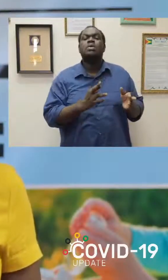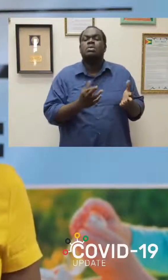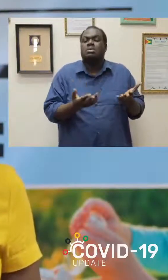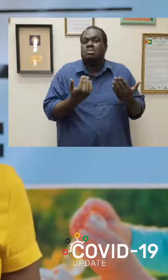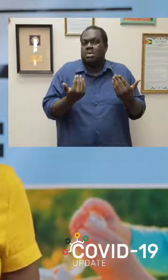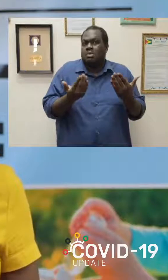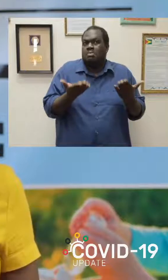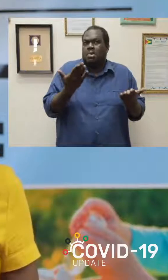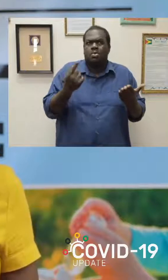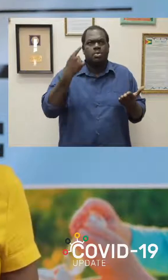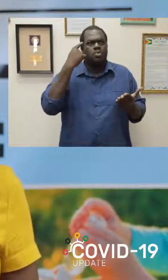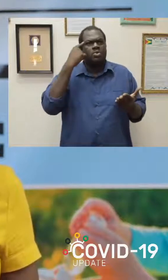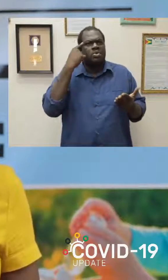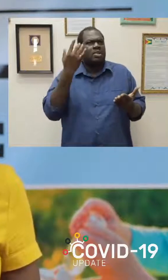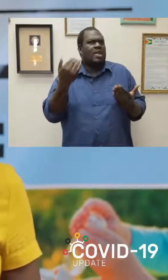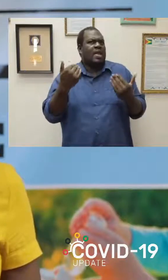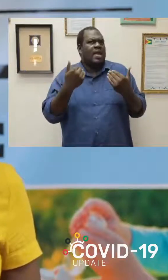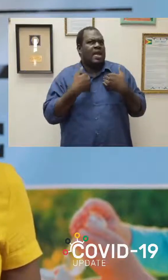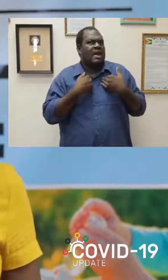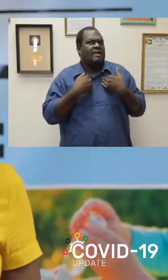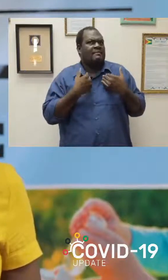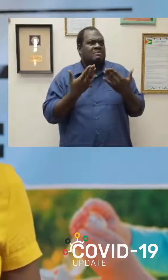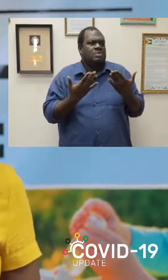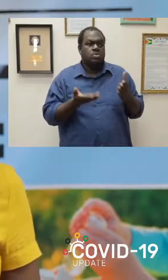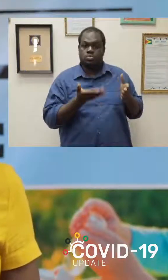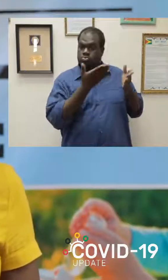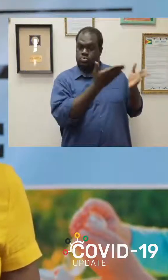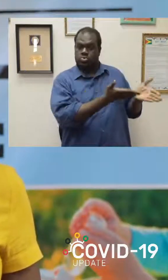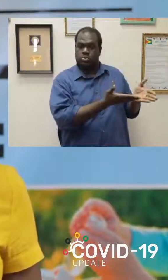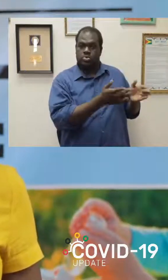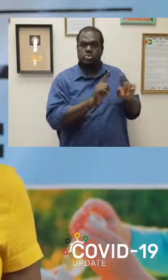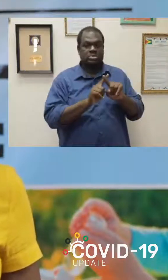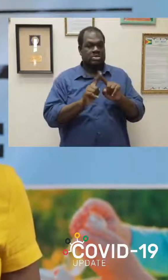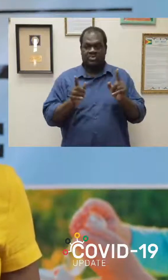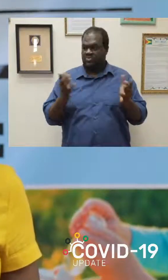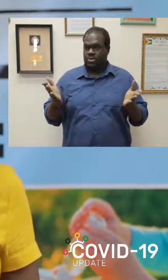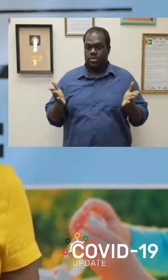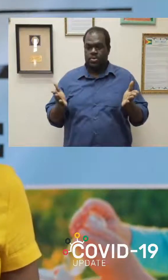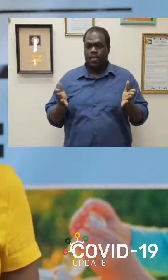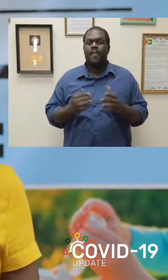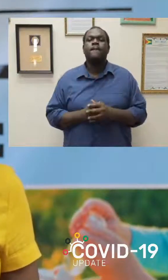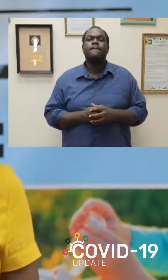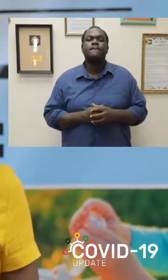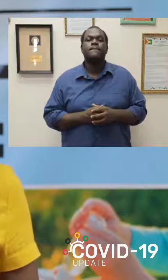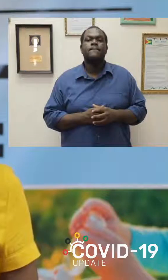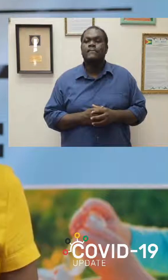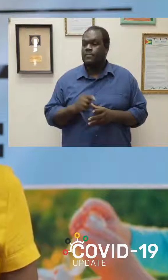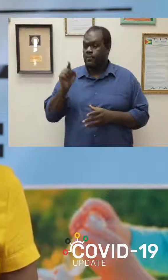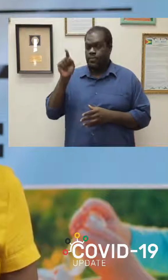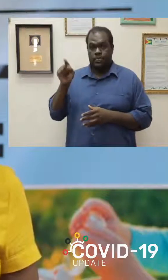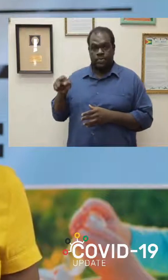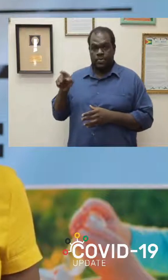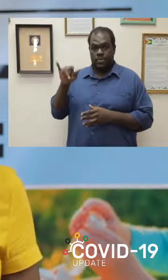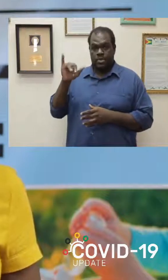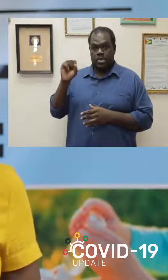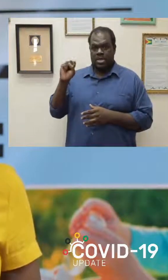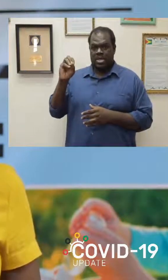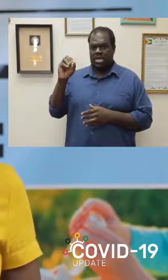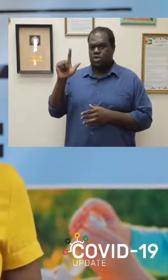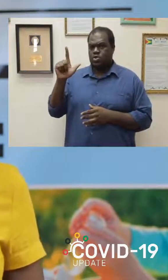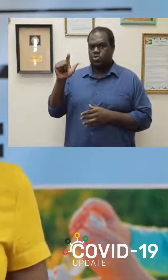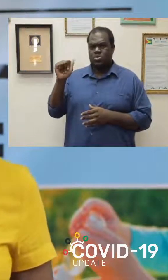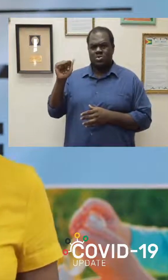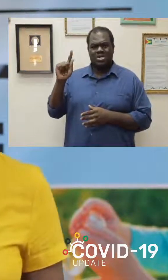his or her status. The duration of someone's stay in isolation is not fixed.